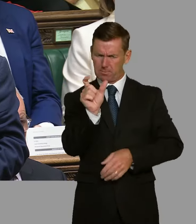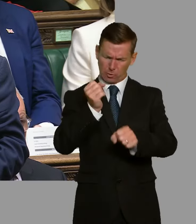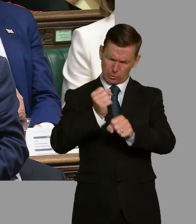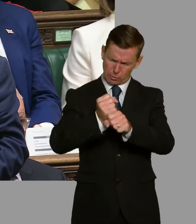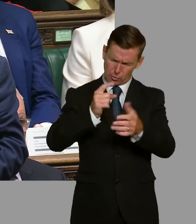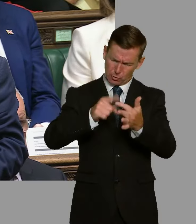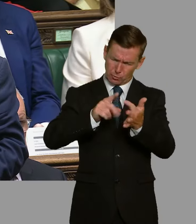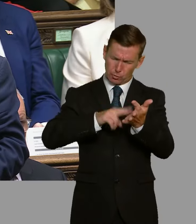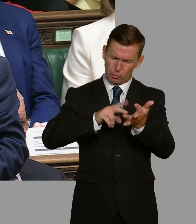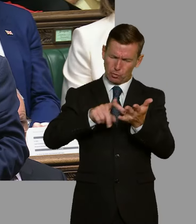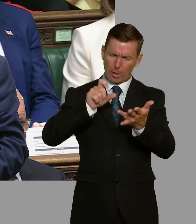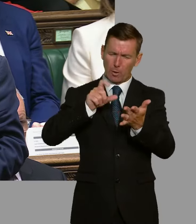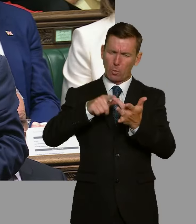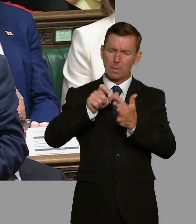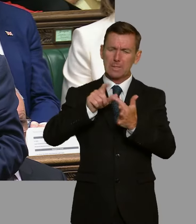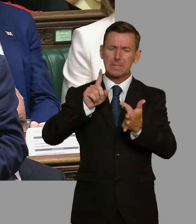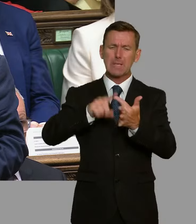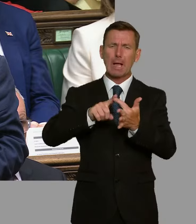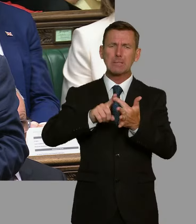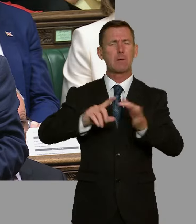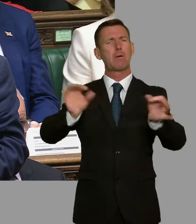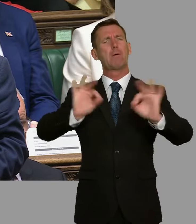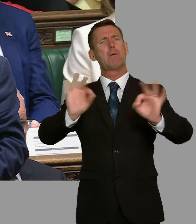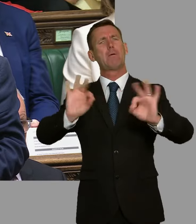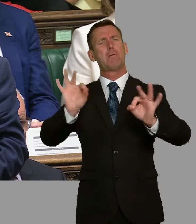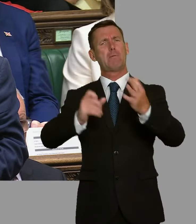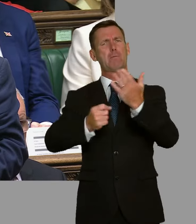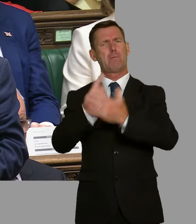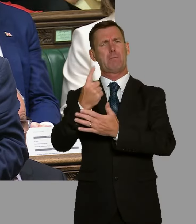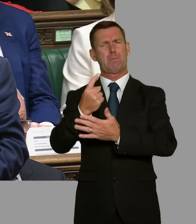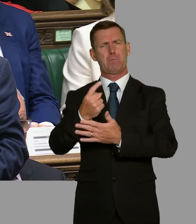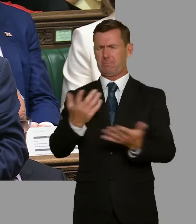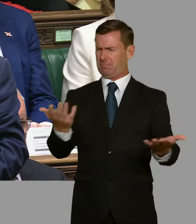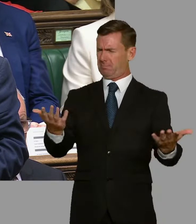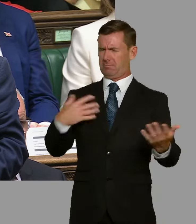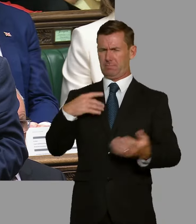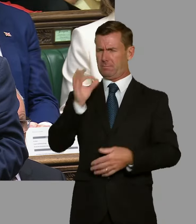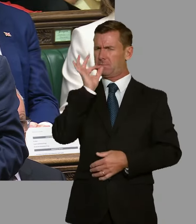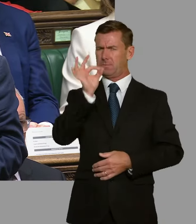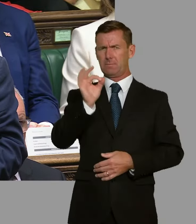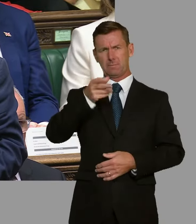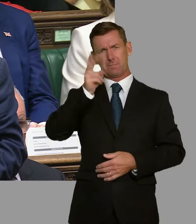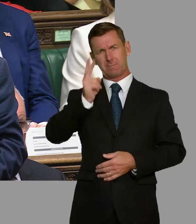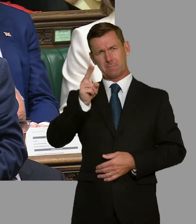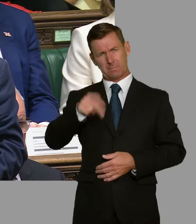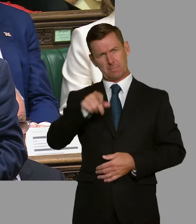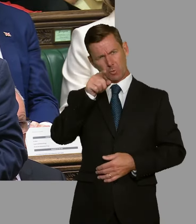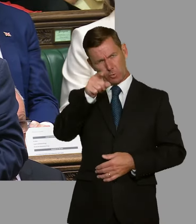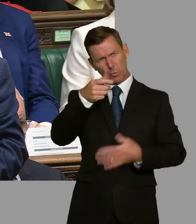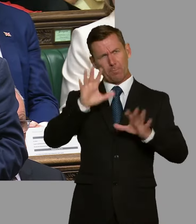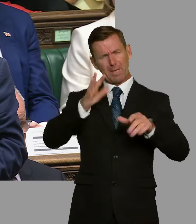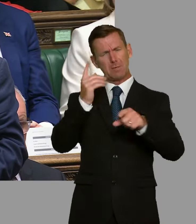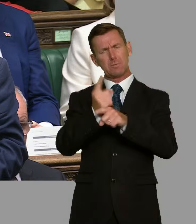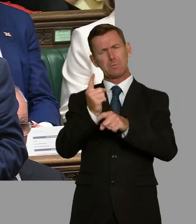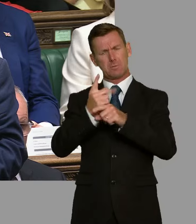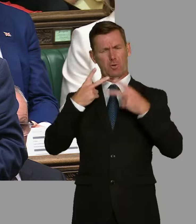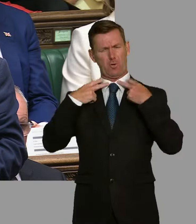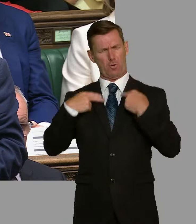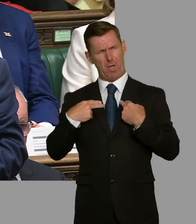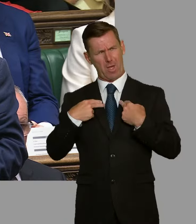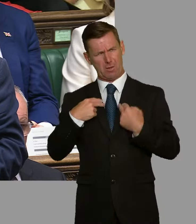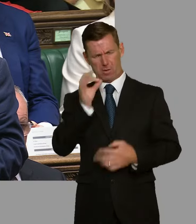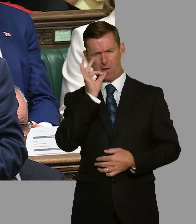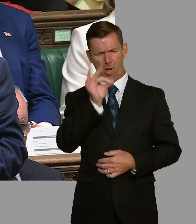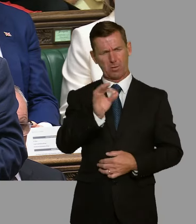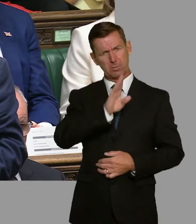he repeat from that dispatch box what he told his lawyers to argue in the High Court, that he believes that no